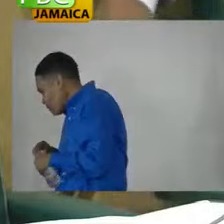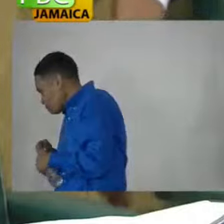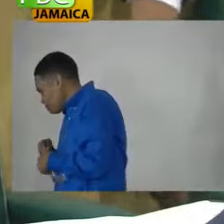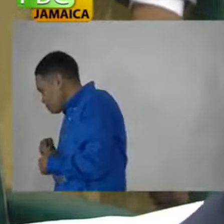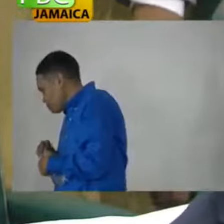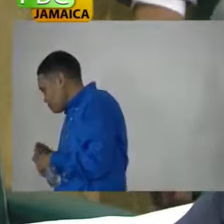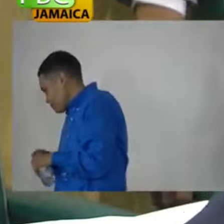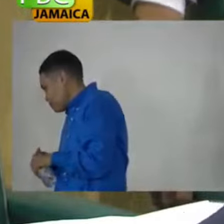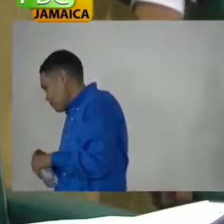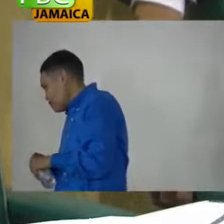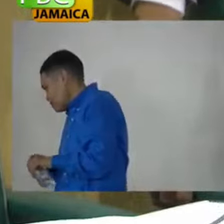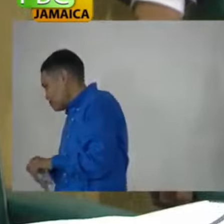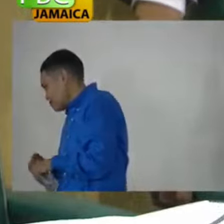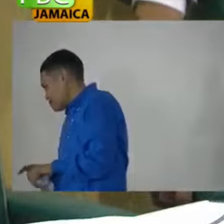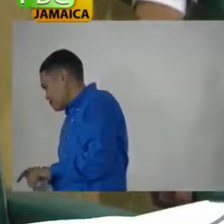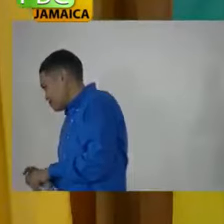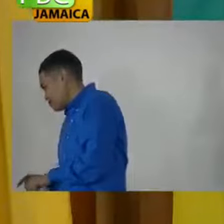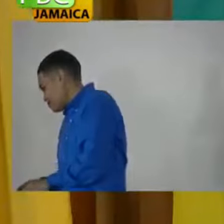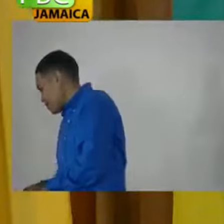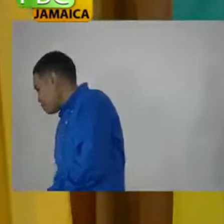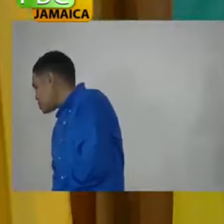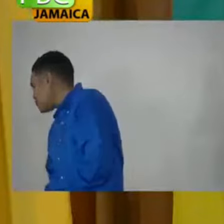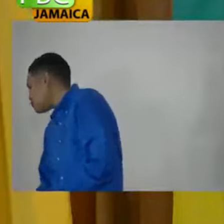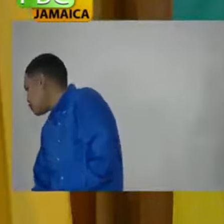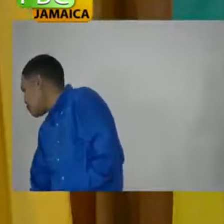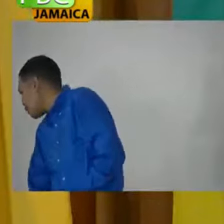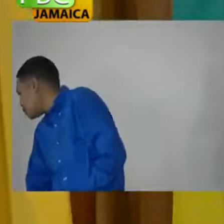Madam Speaker. Madam Speaker.